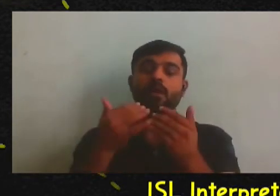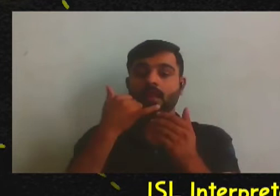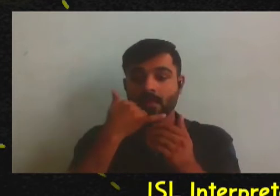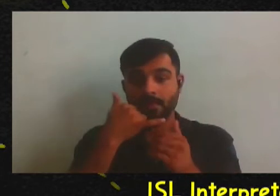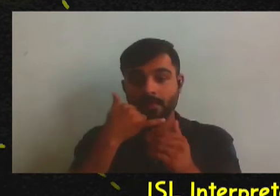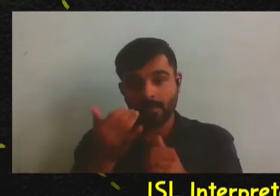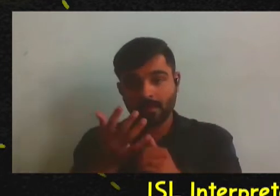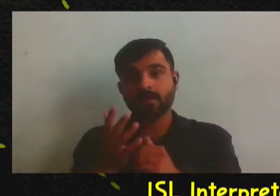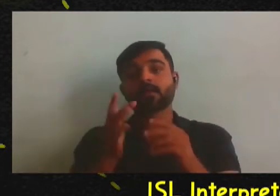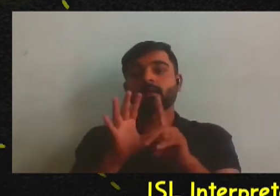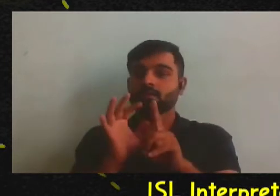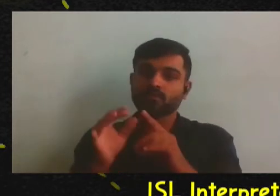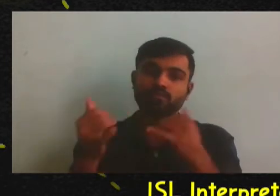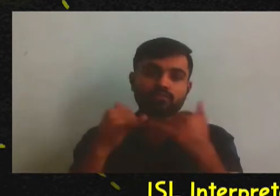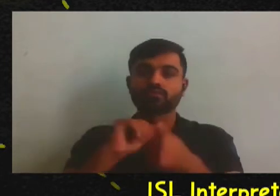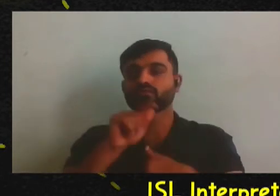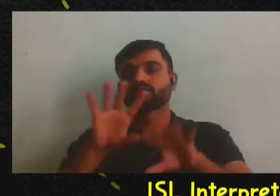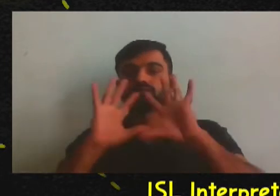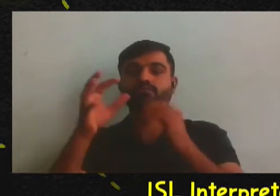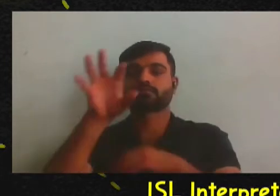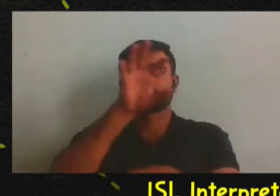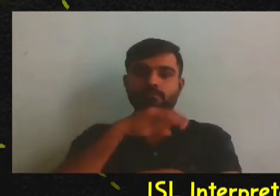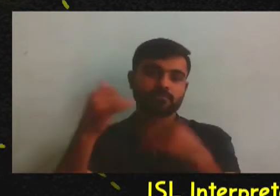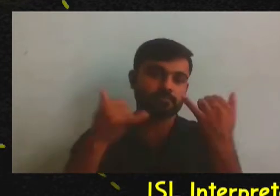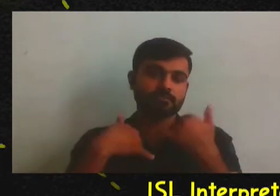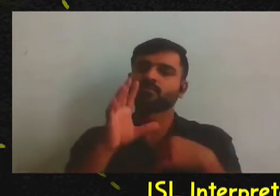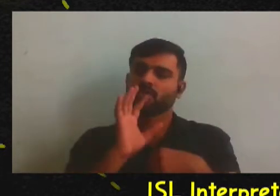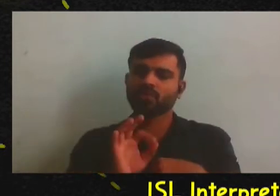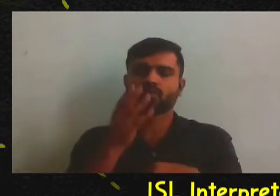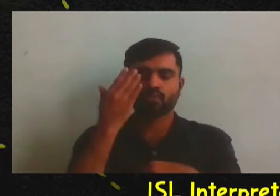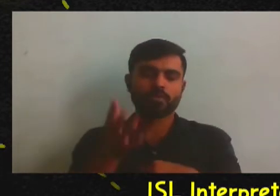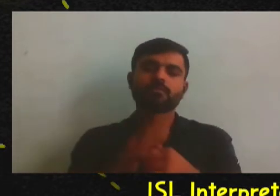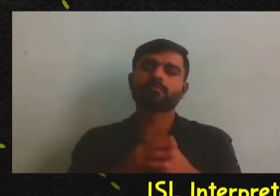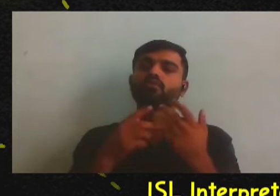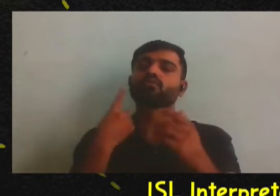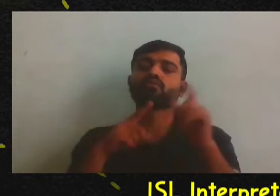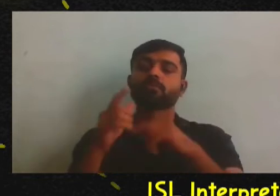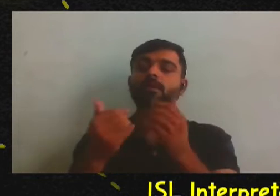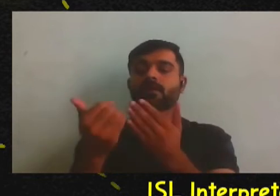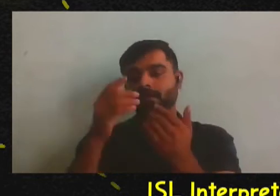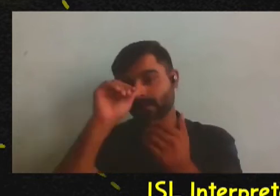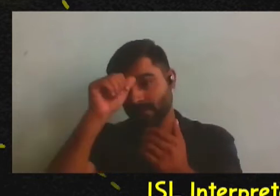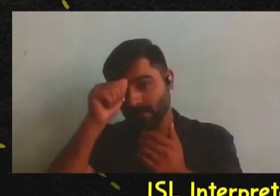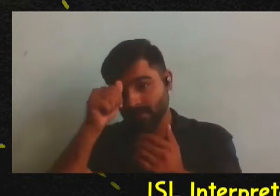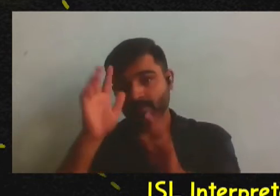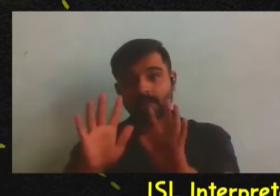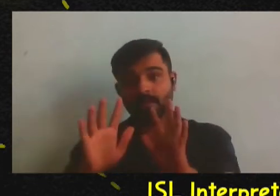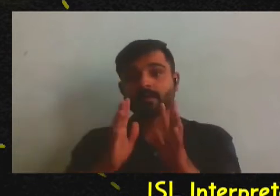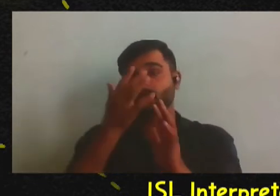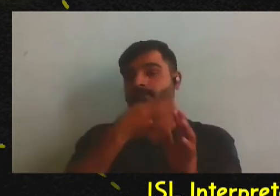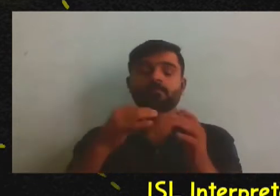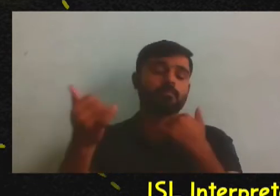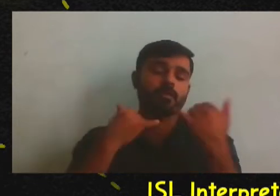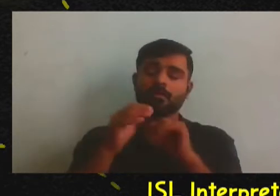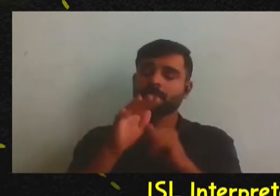we get calls from all over the country, literally, anybody who can follow Hindi is able to pretty much call and access.